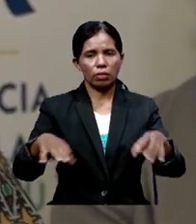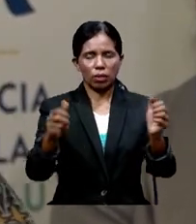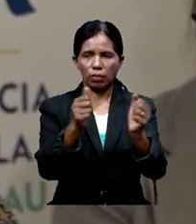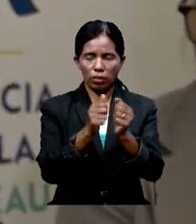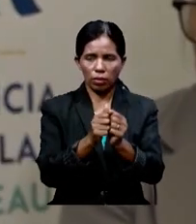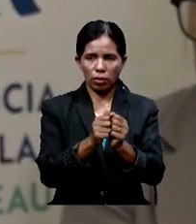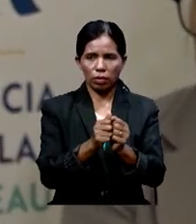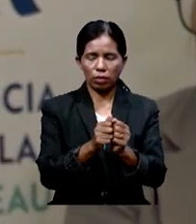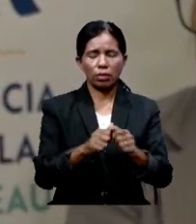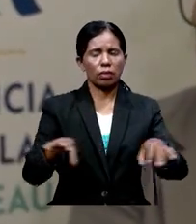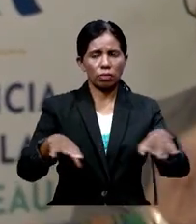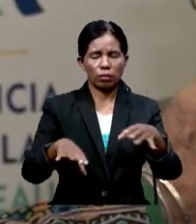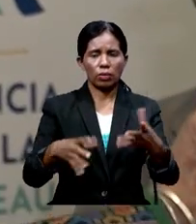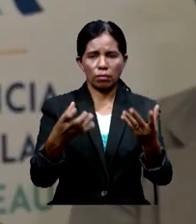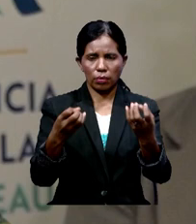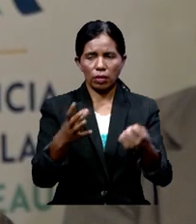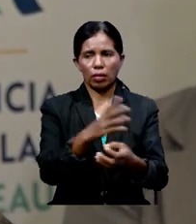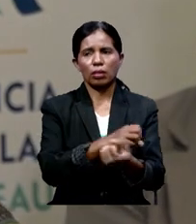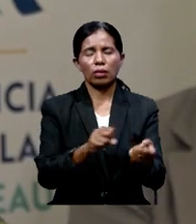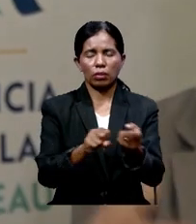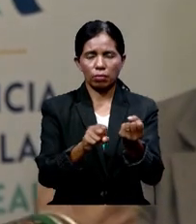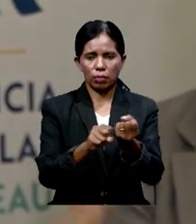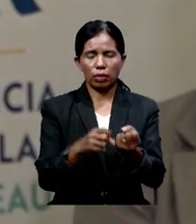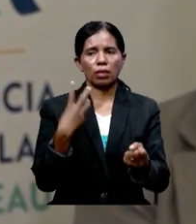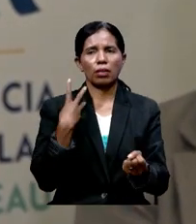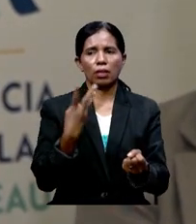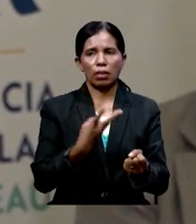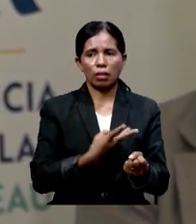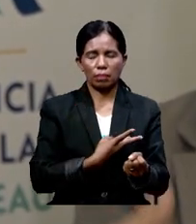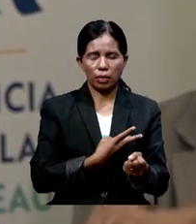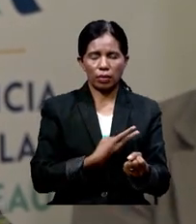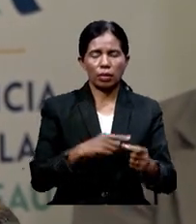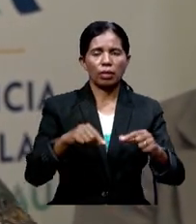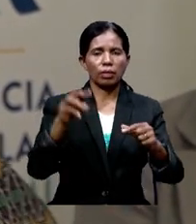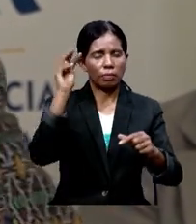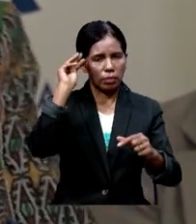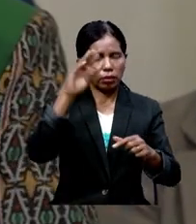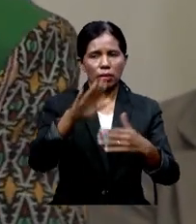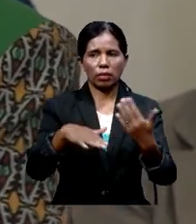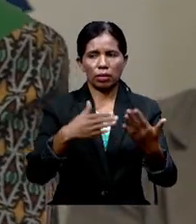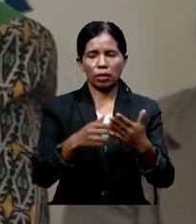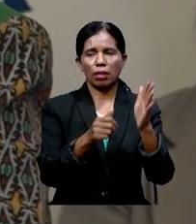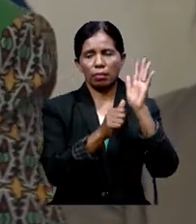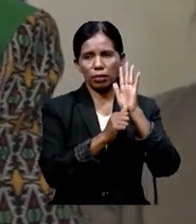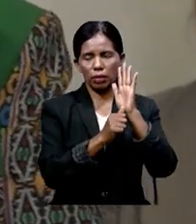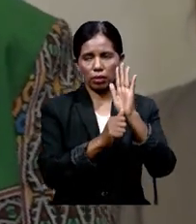and working so tirelessly with our Deputy Prime Minister, permanent